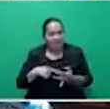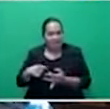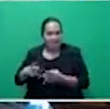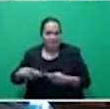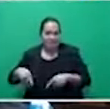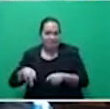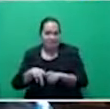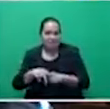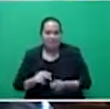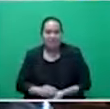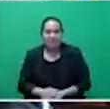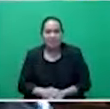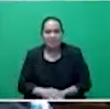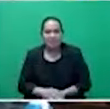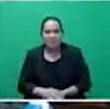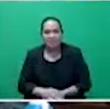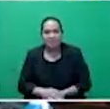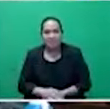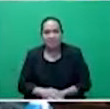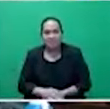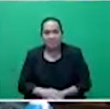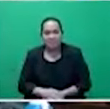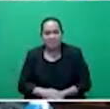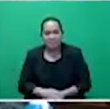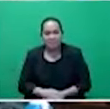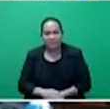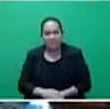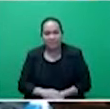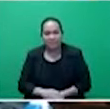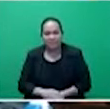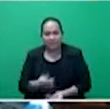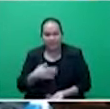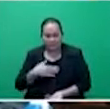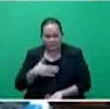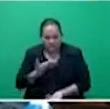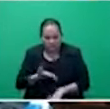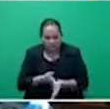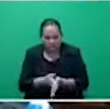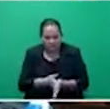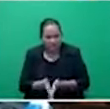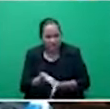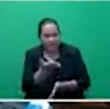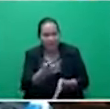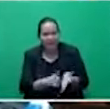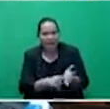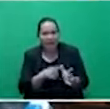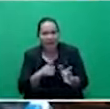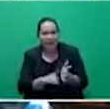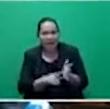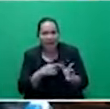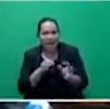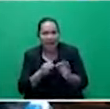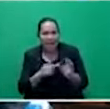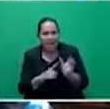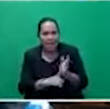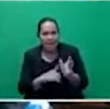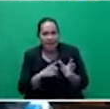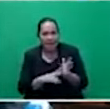Mr. Speaker, sir, it was quite interesting how Honourable Lalam Balavu does not want to